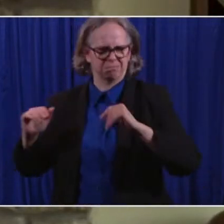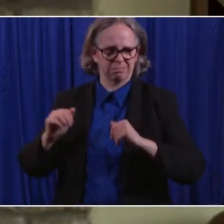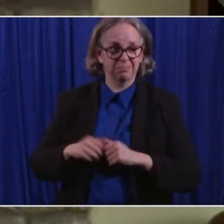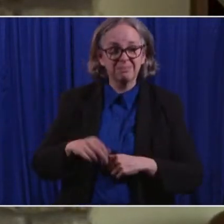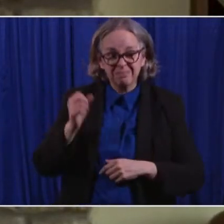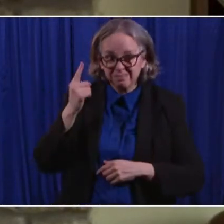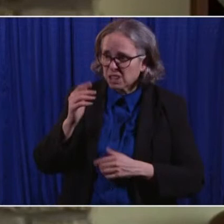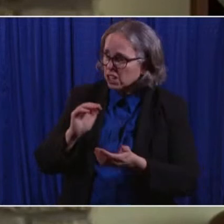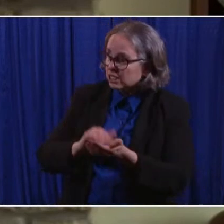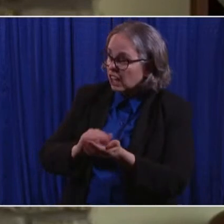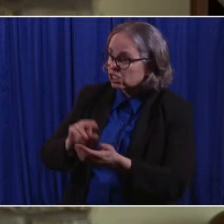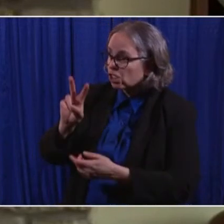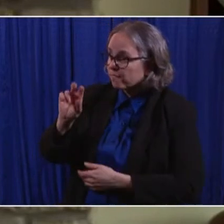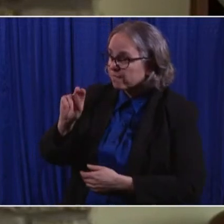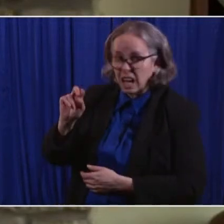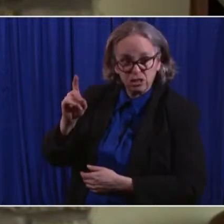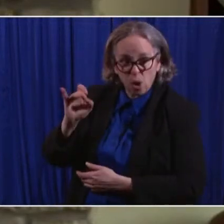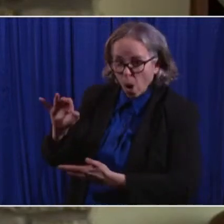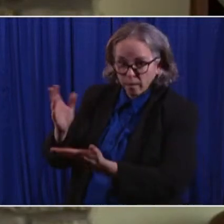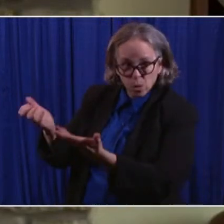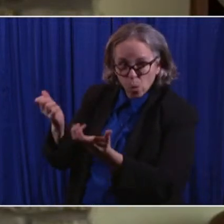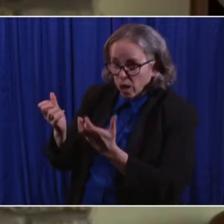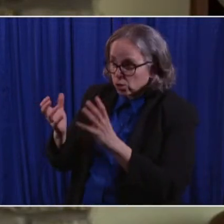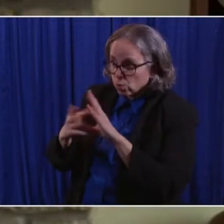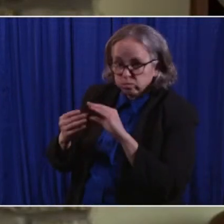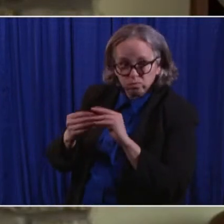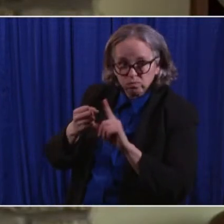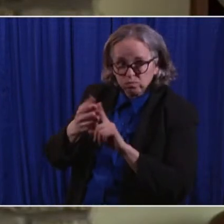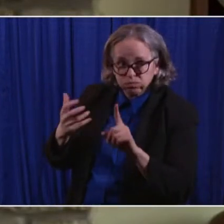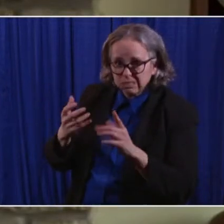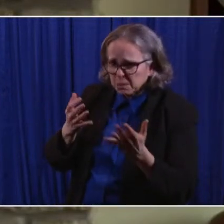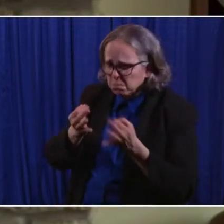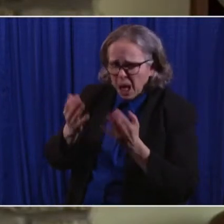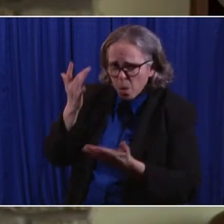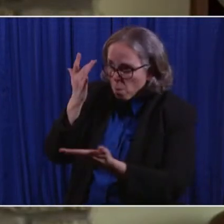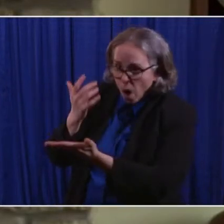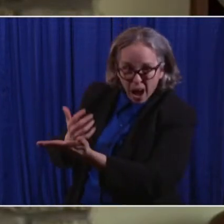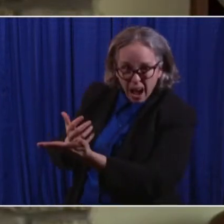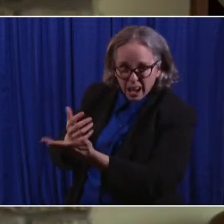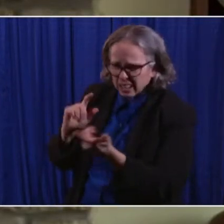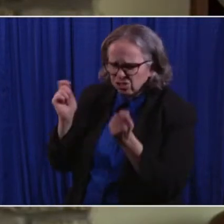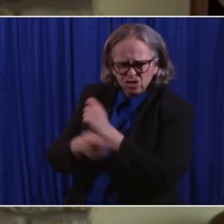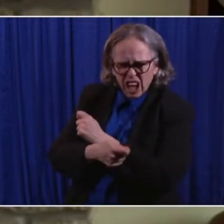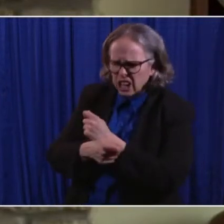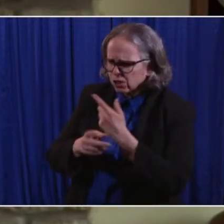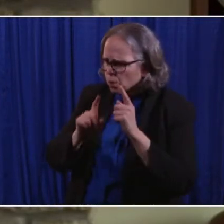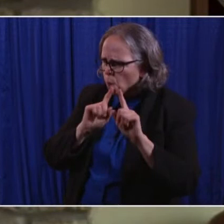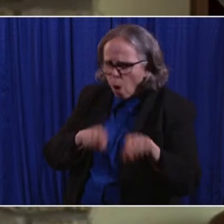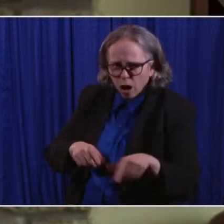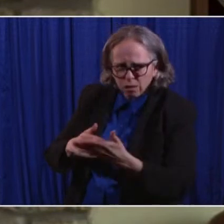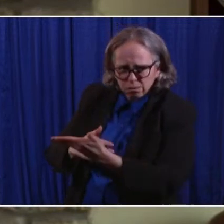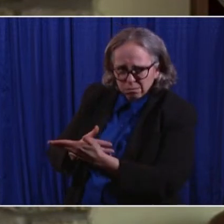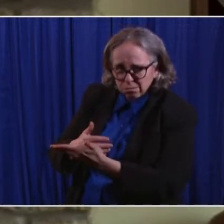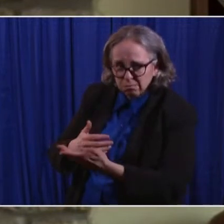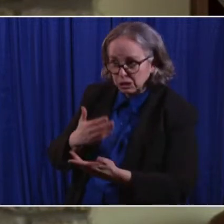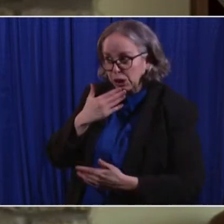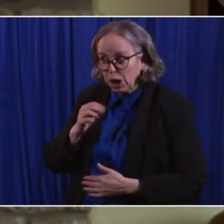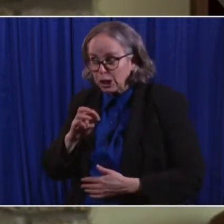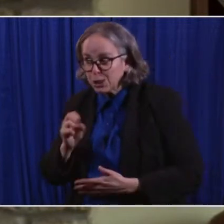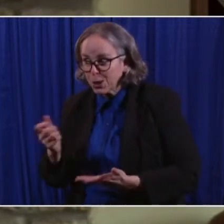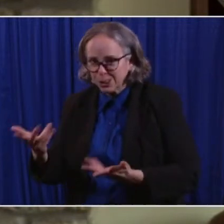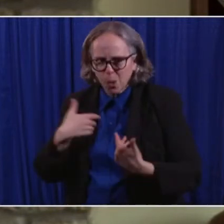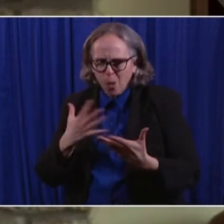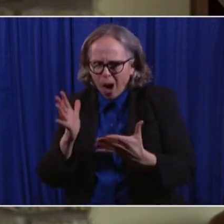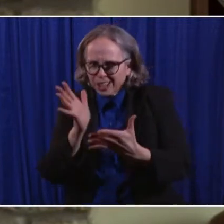of give us a quick background on the rationale for this decision? I think it's very good news for anybody who's